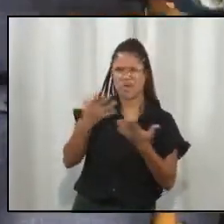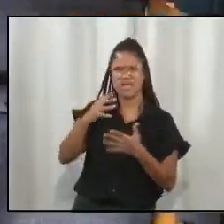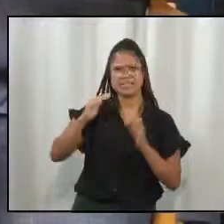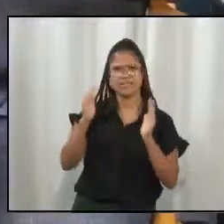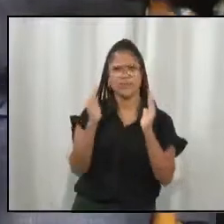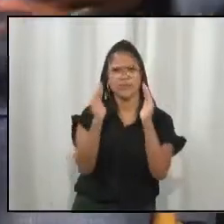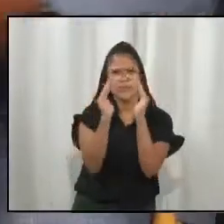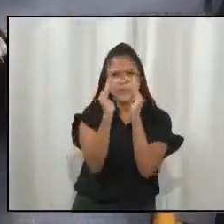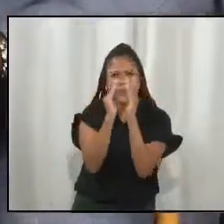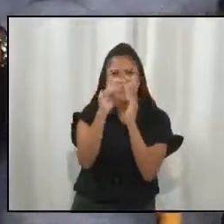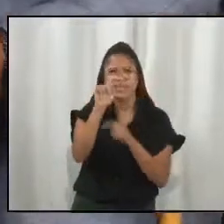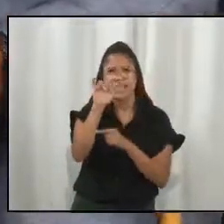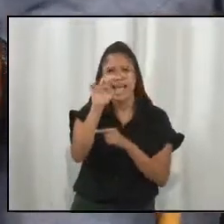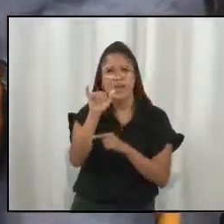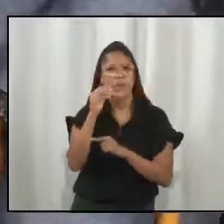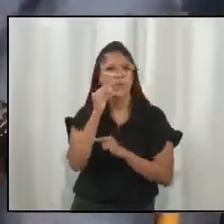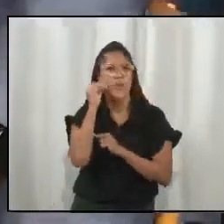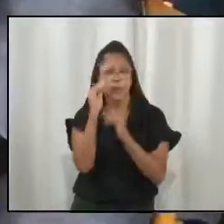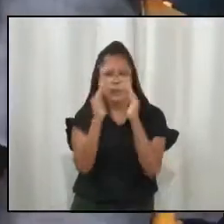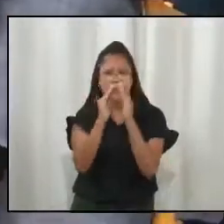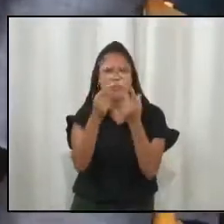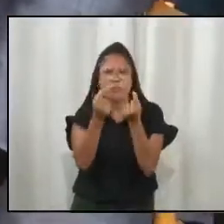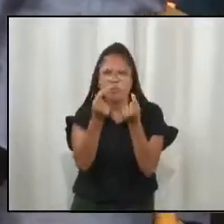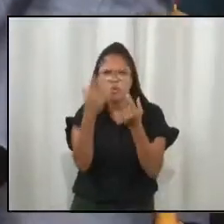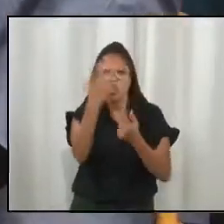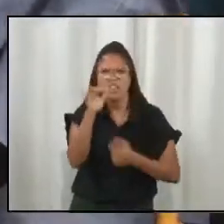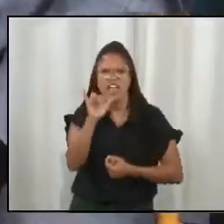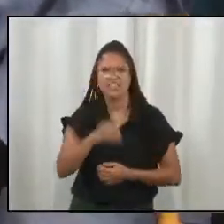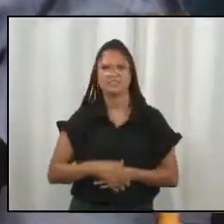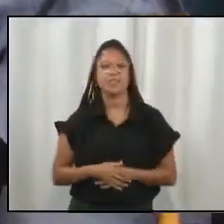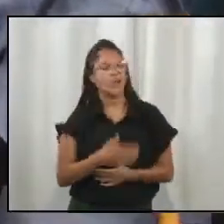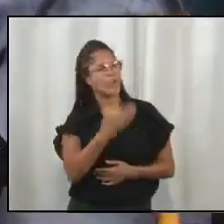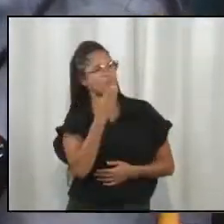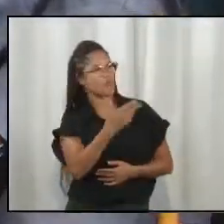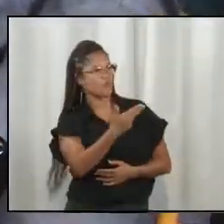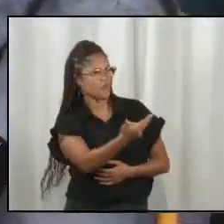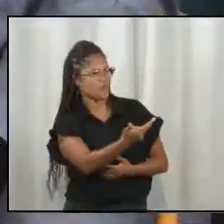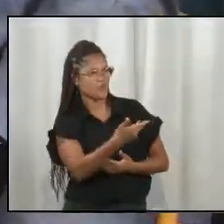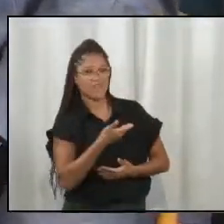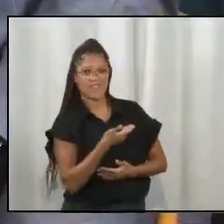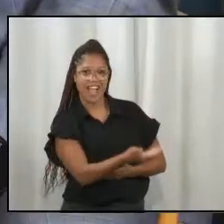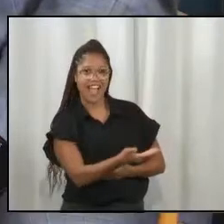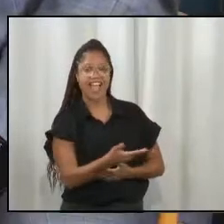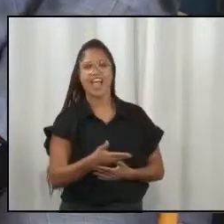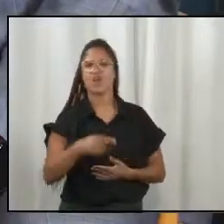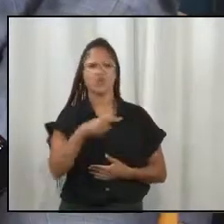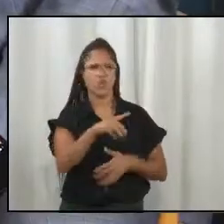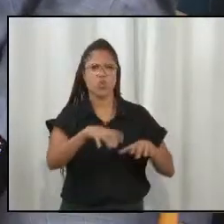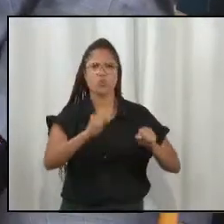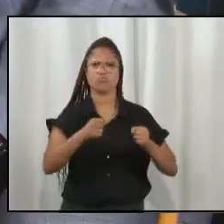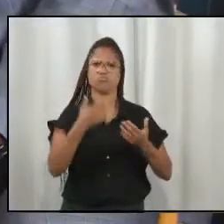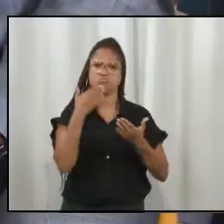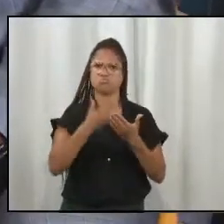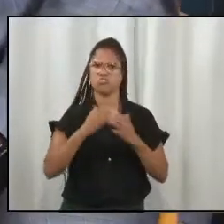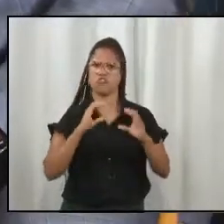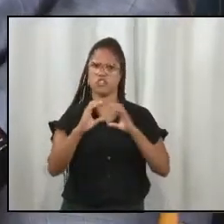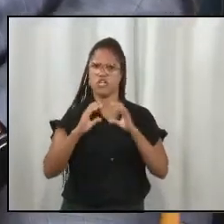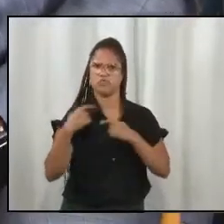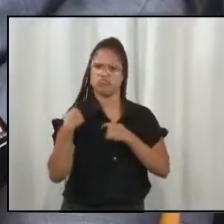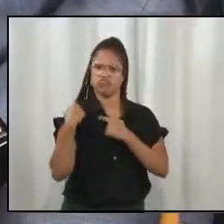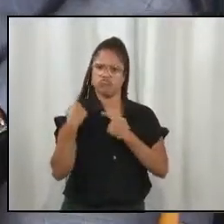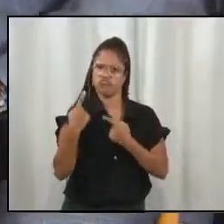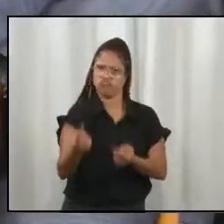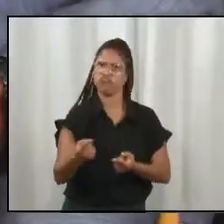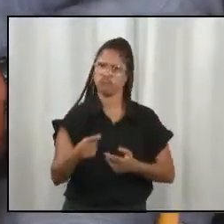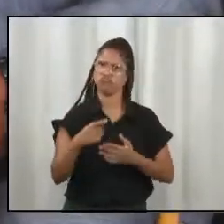home is. Yeah, thank you for having me, Mayor Sure. Richardson, and for convening these important conversations about the homelessness crisis in our